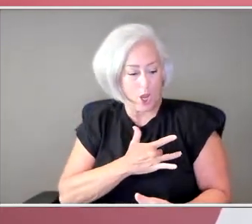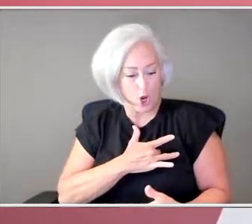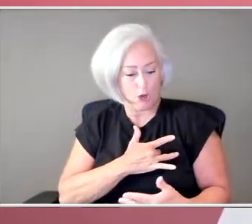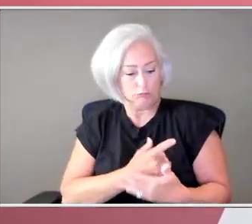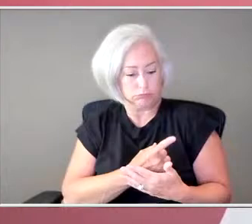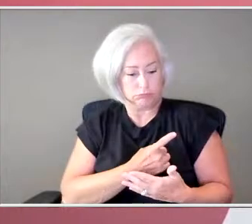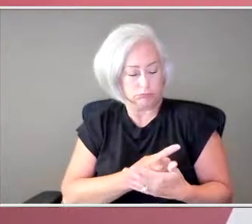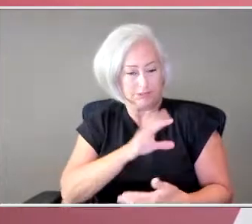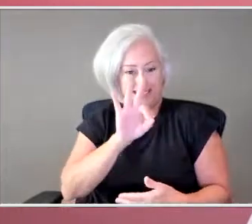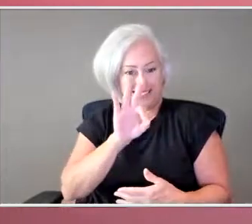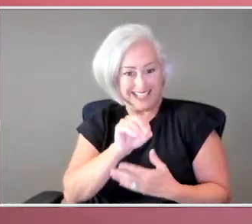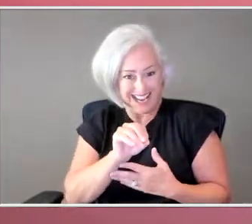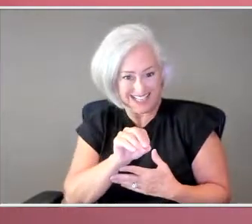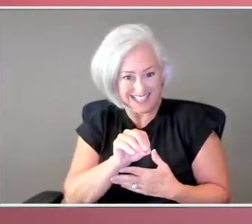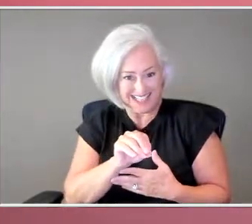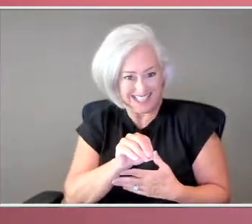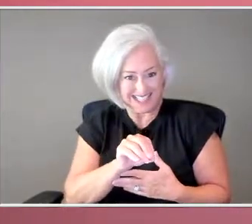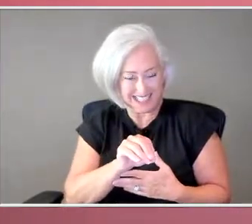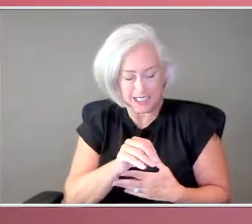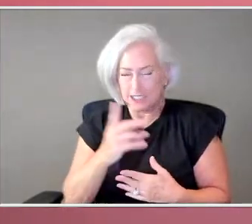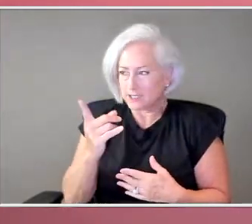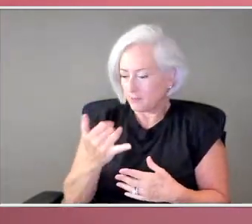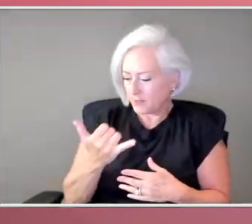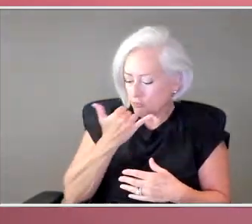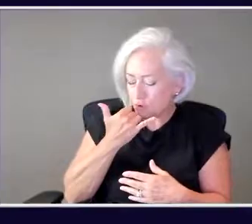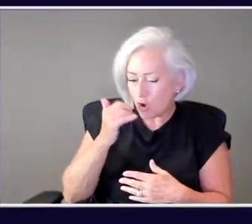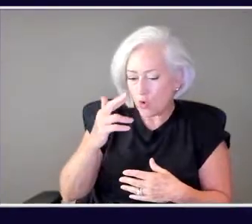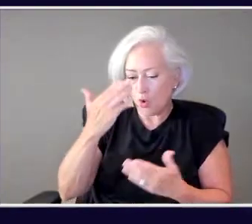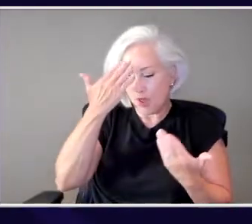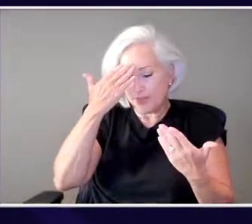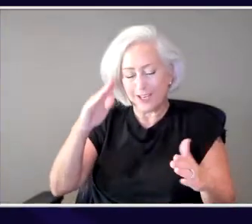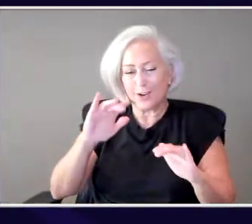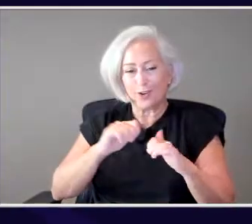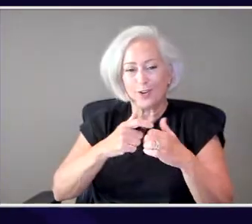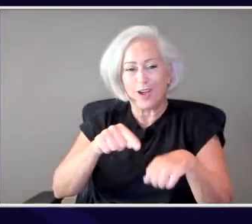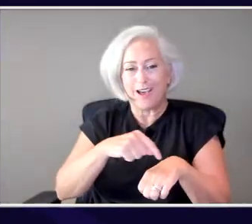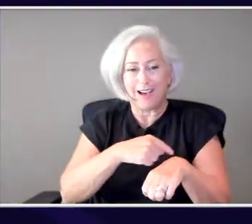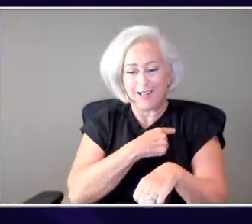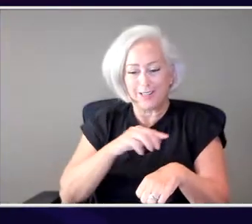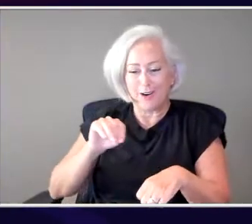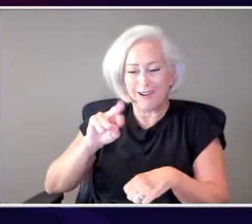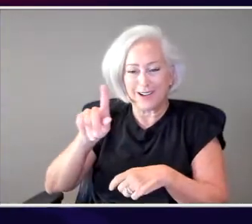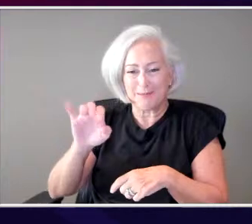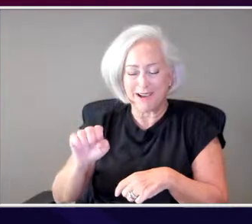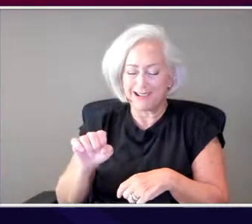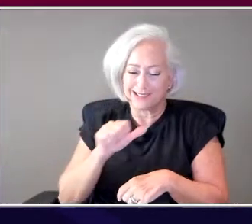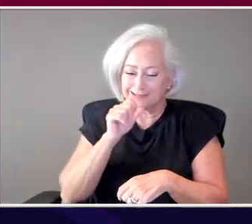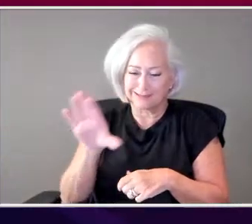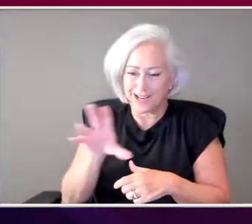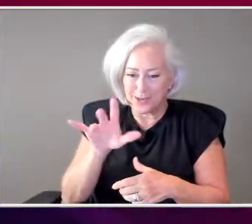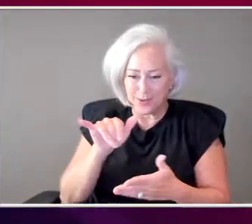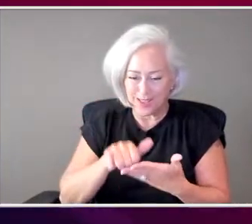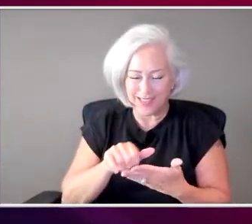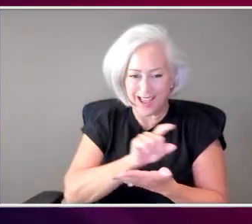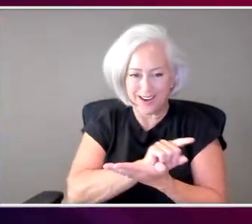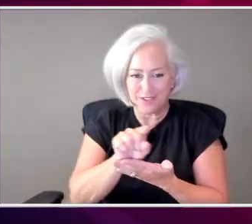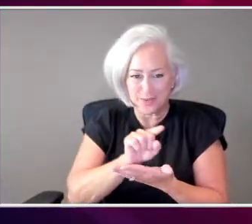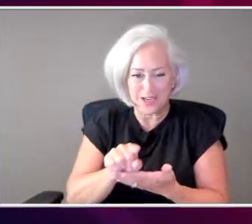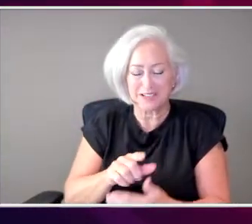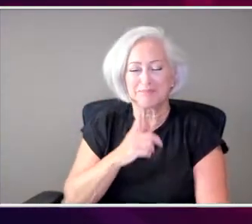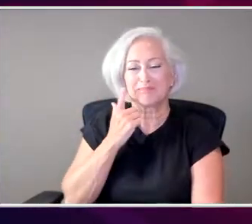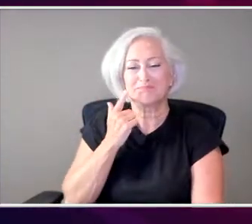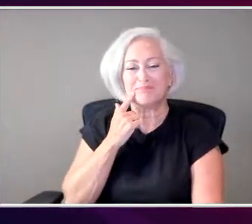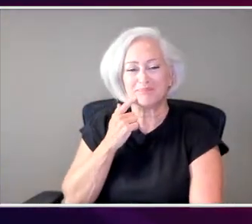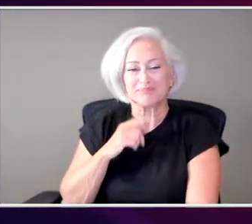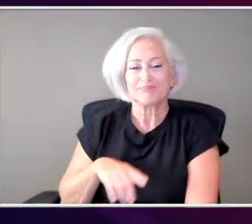how long a mile is because they're not going, not going 20 miles in a week. Jill has a great question, and this one is for